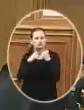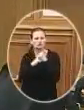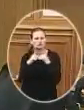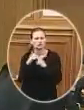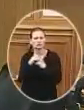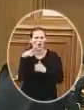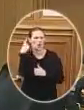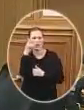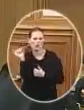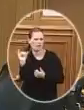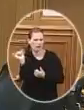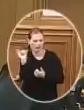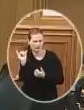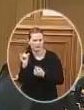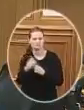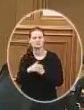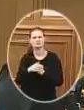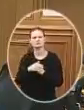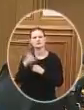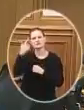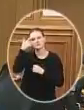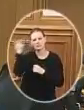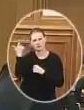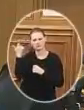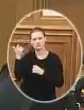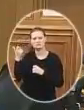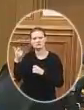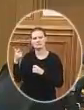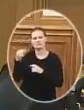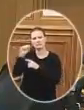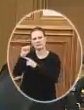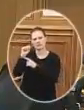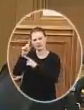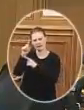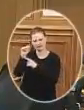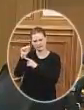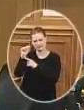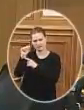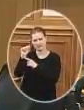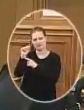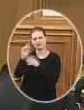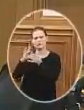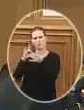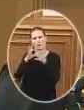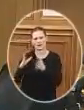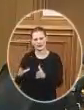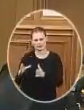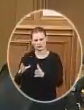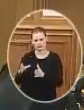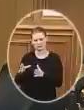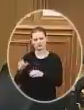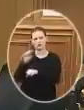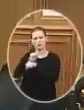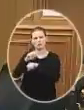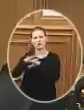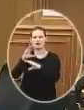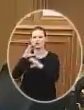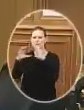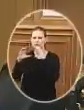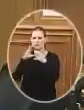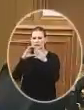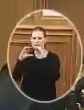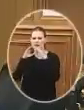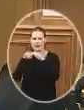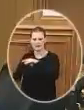although the programmatic access ADA coordinator may work on communication access issues, the public, the